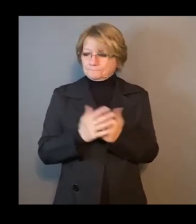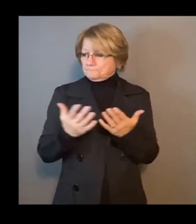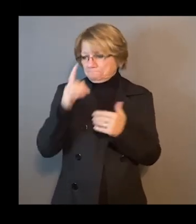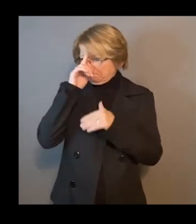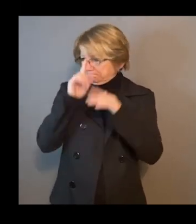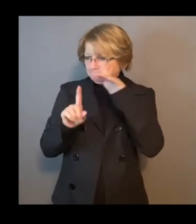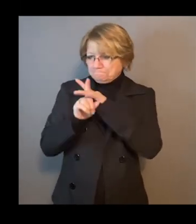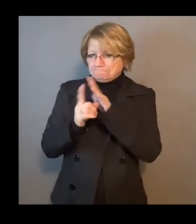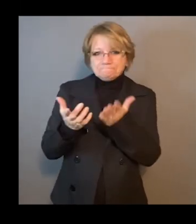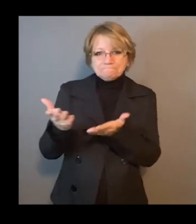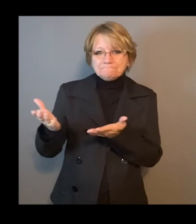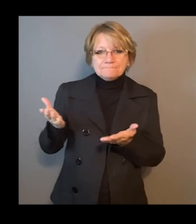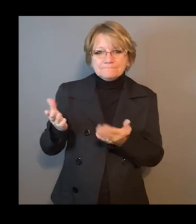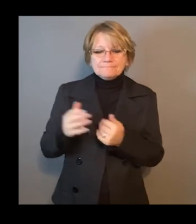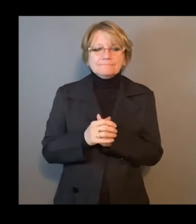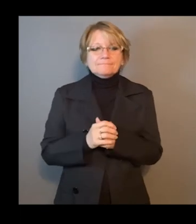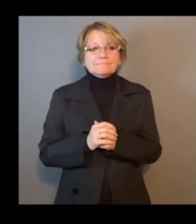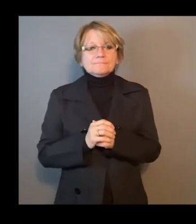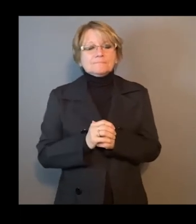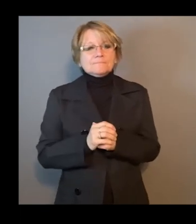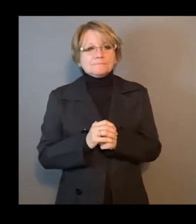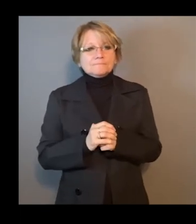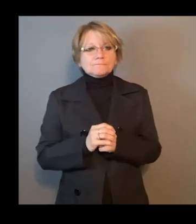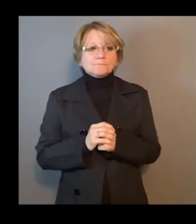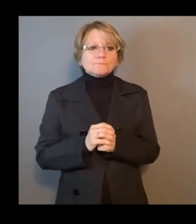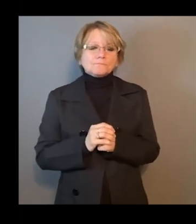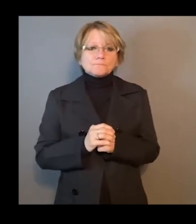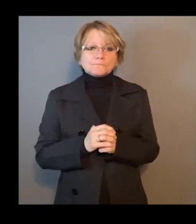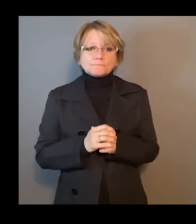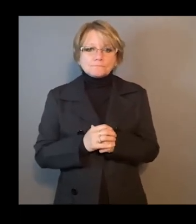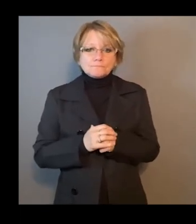Just first things that come to mind.